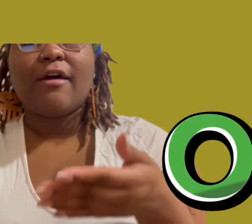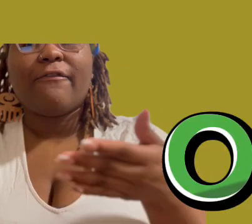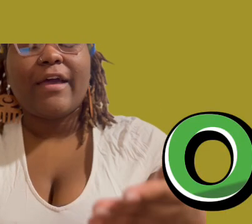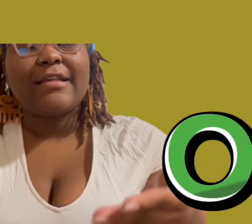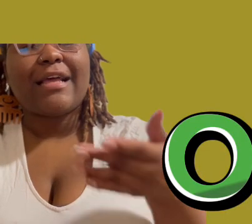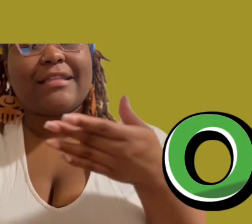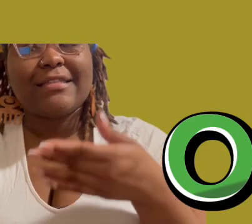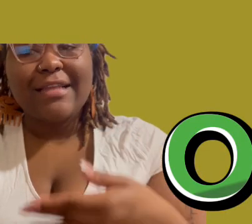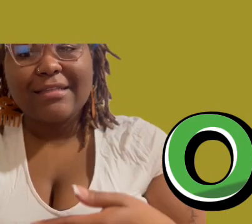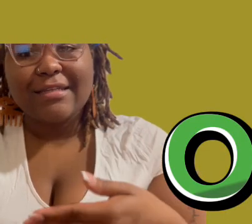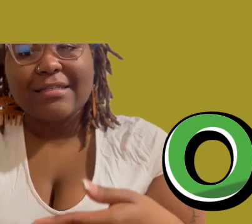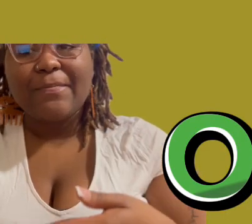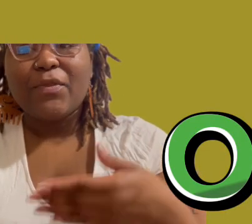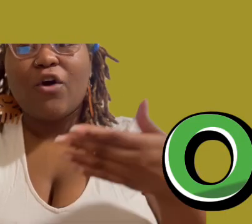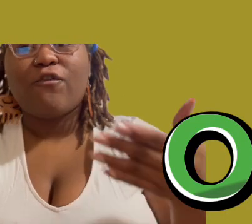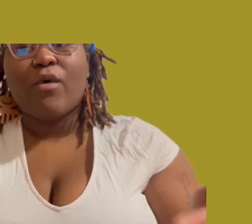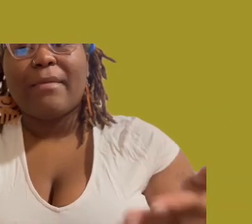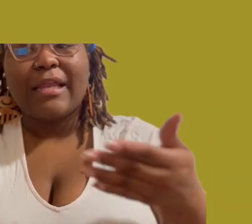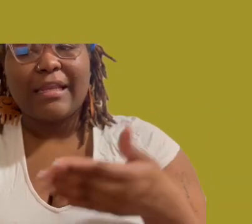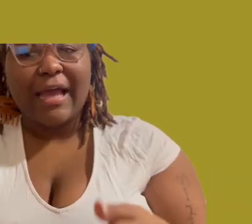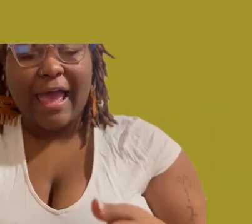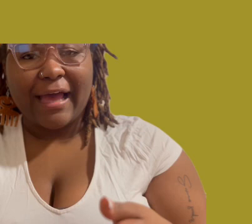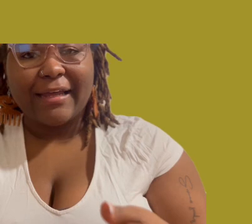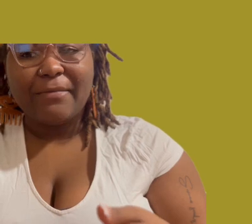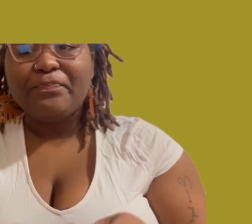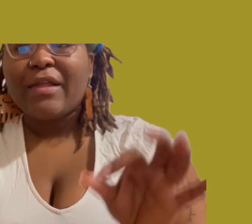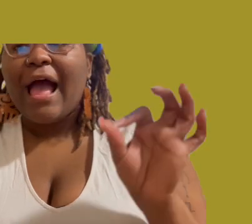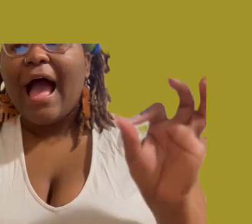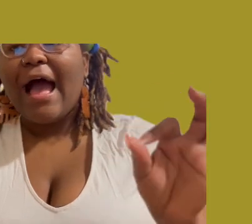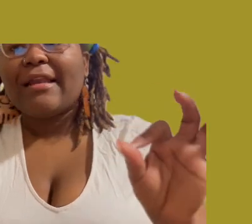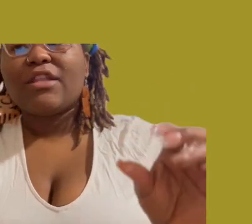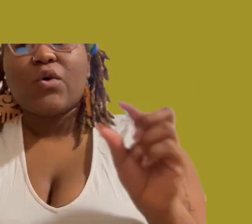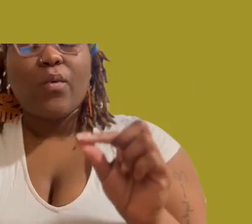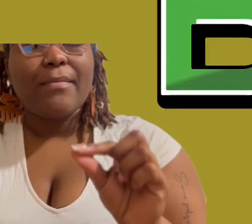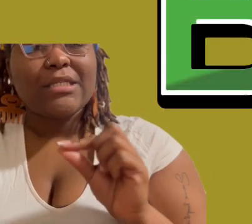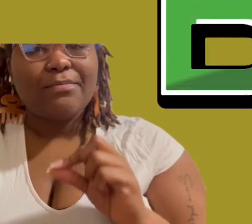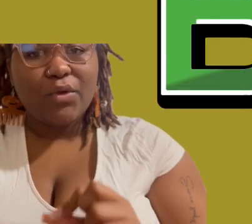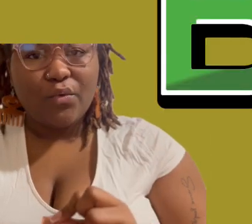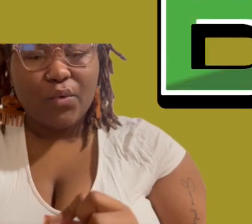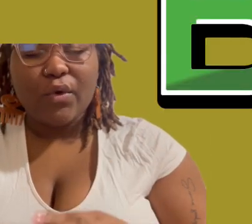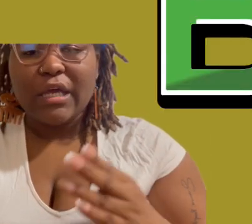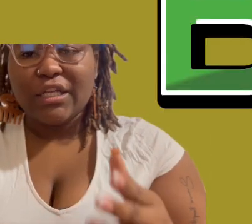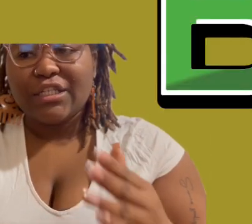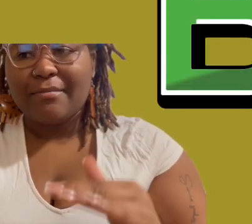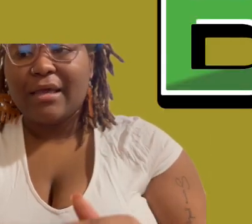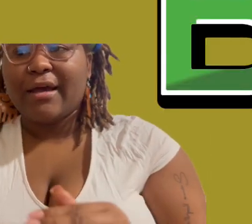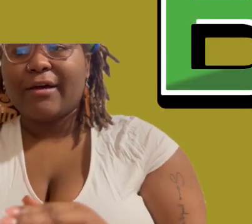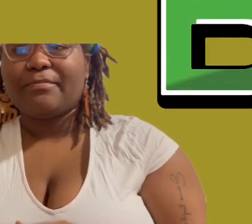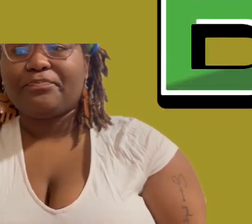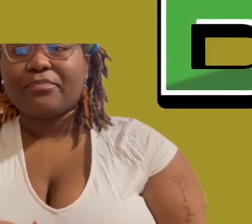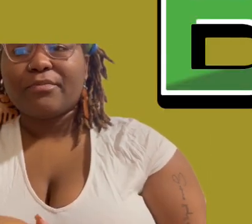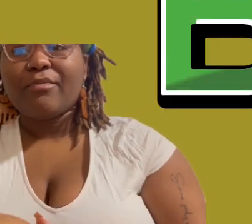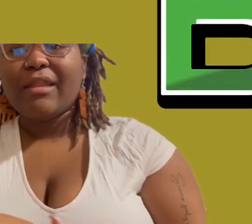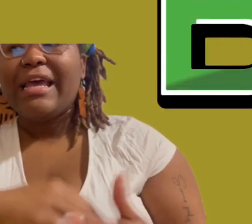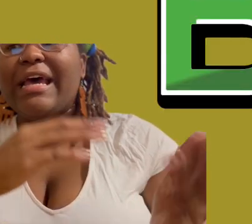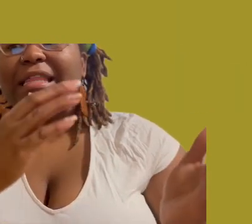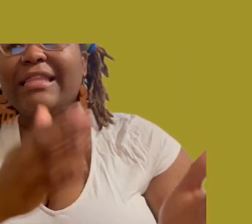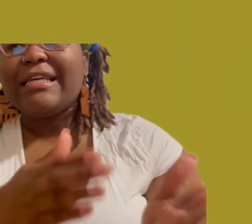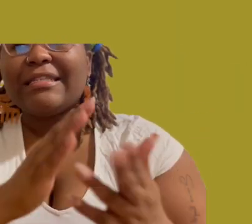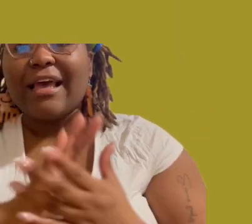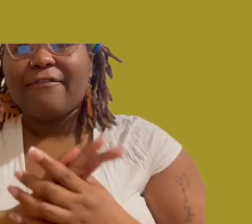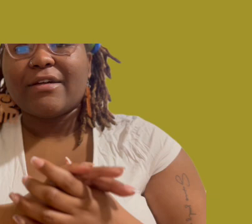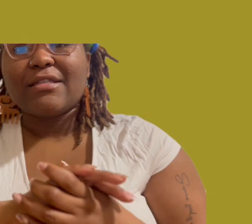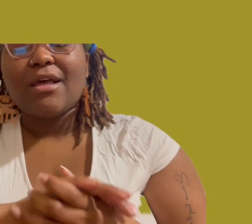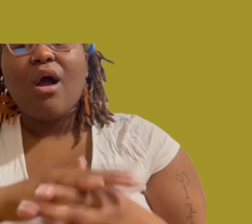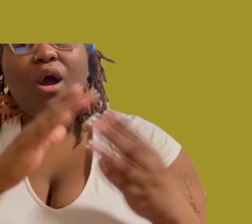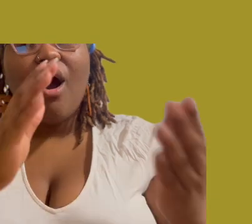on the Affairs and Status of Women in Guyana and the Women's Bureau in Jamaica.